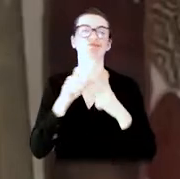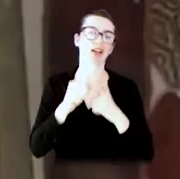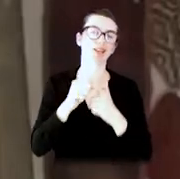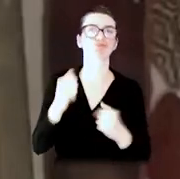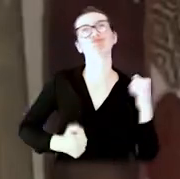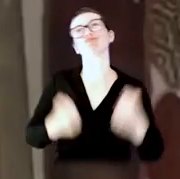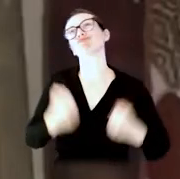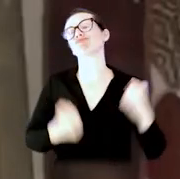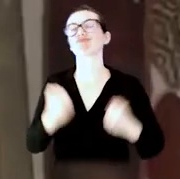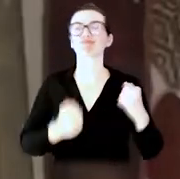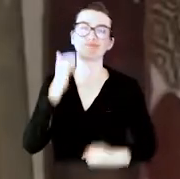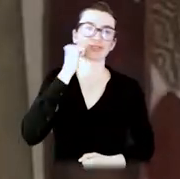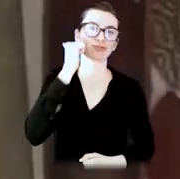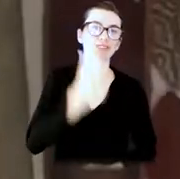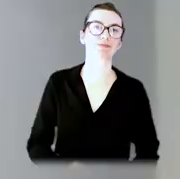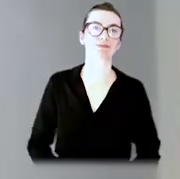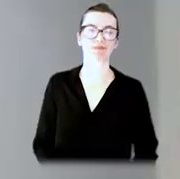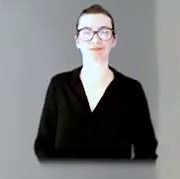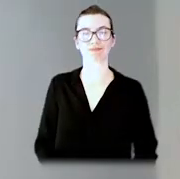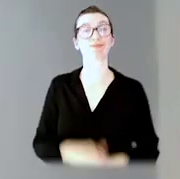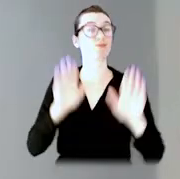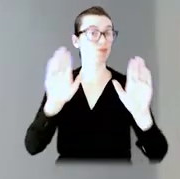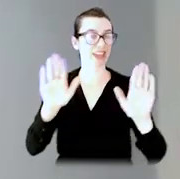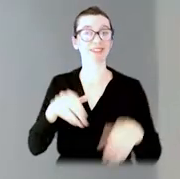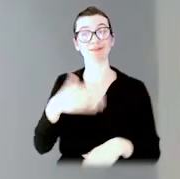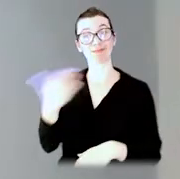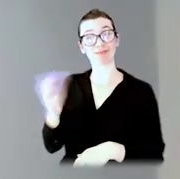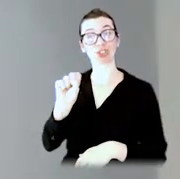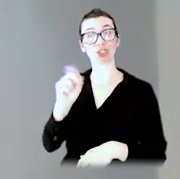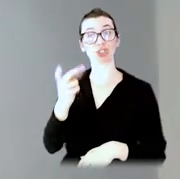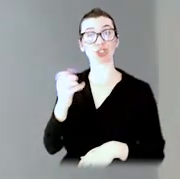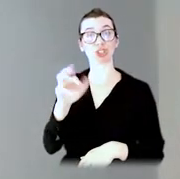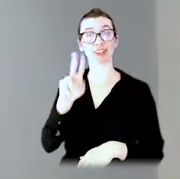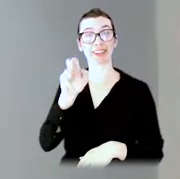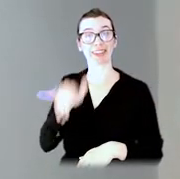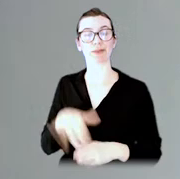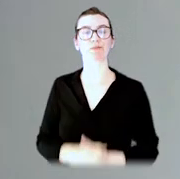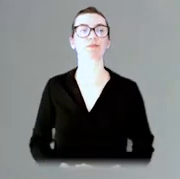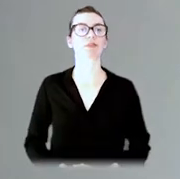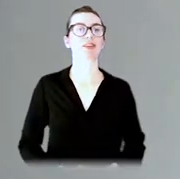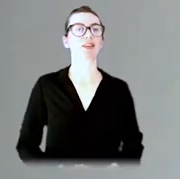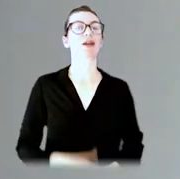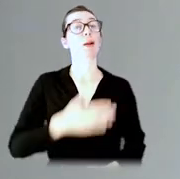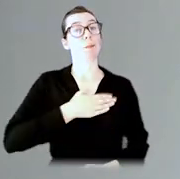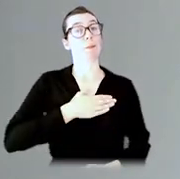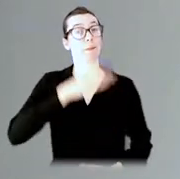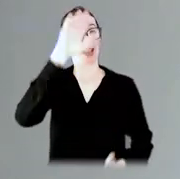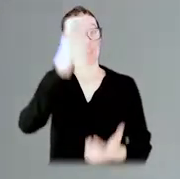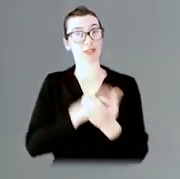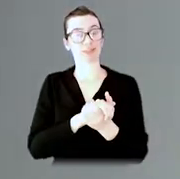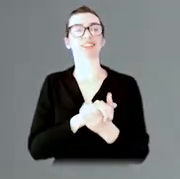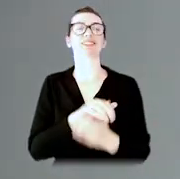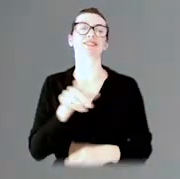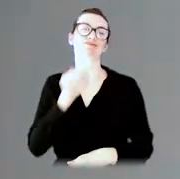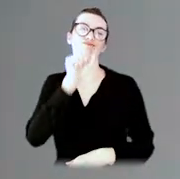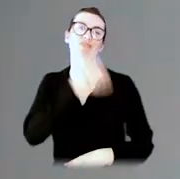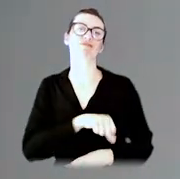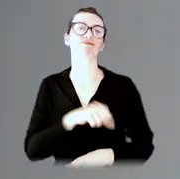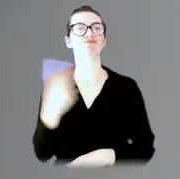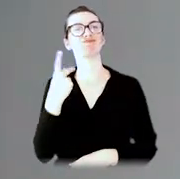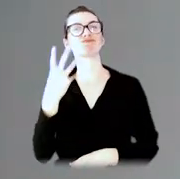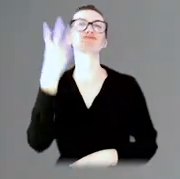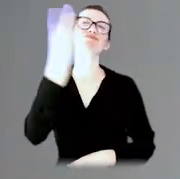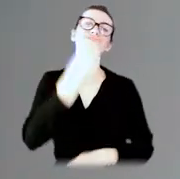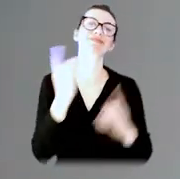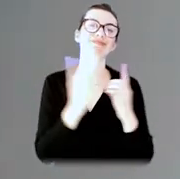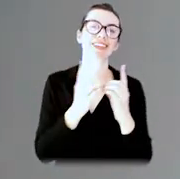day. Great. Great. Shirley, how about you? My husband, you know, loves to go on a date with us. And so he